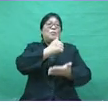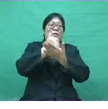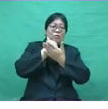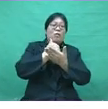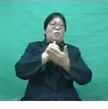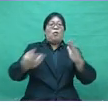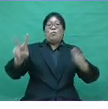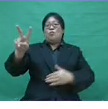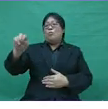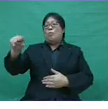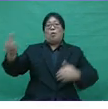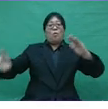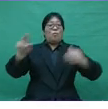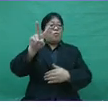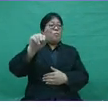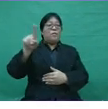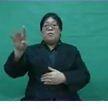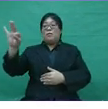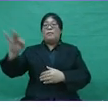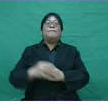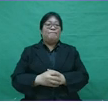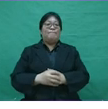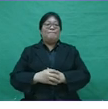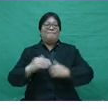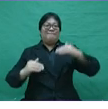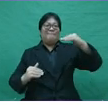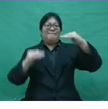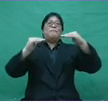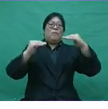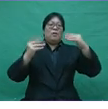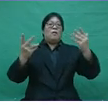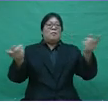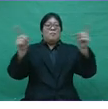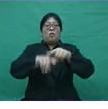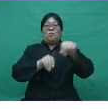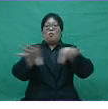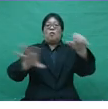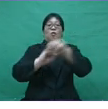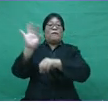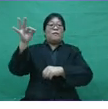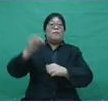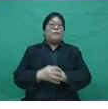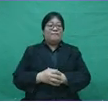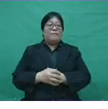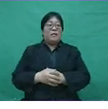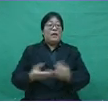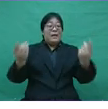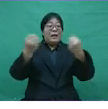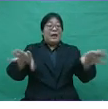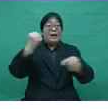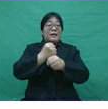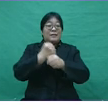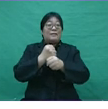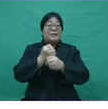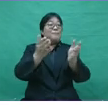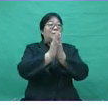to 2019. At the peak of COVID-19 pandemic, job losses reported to SOXO soared more